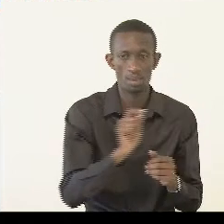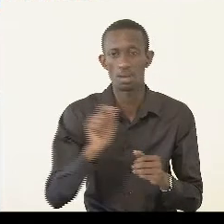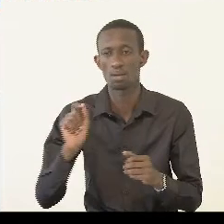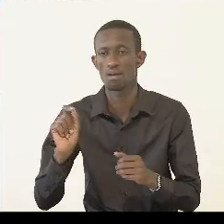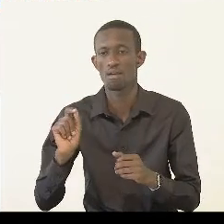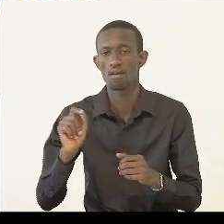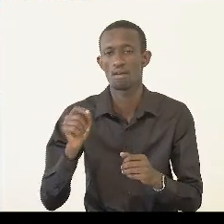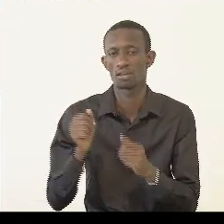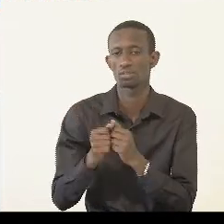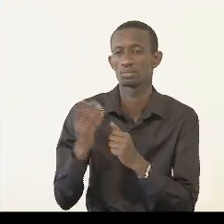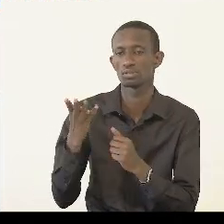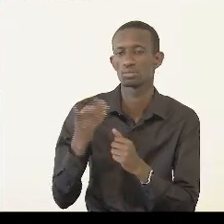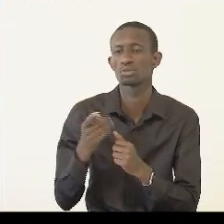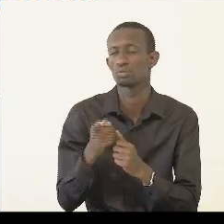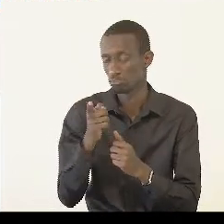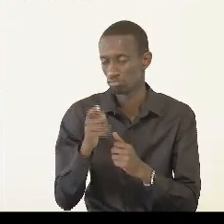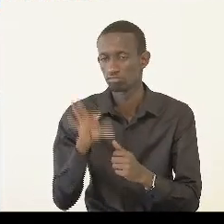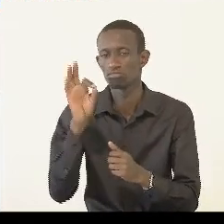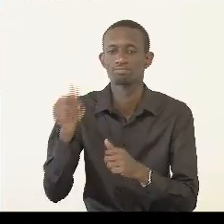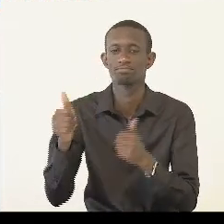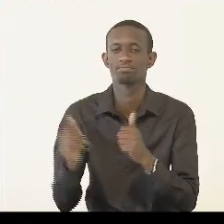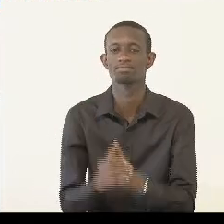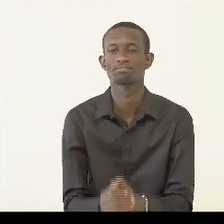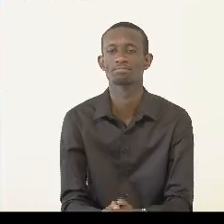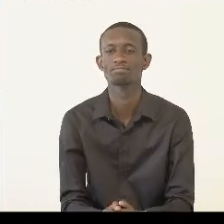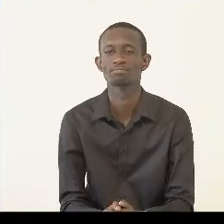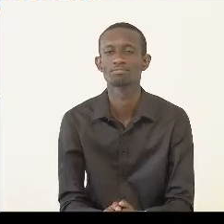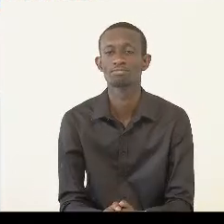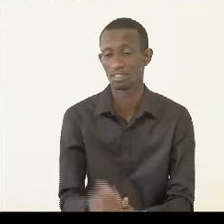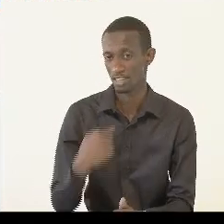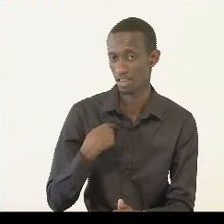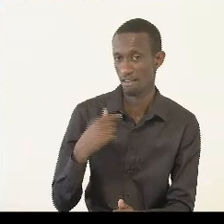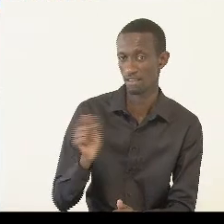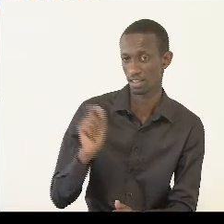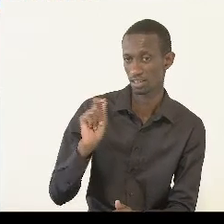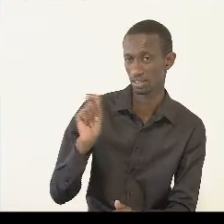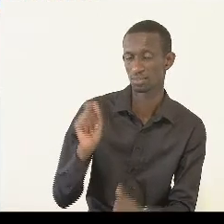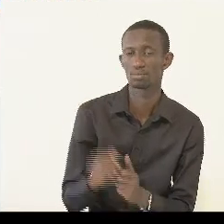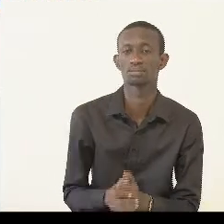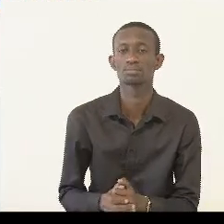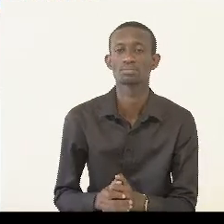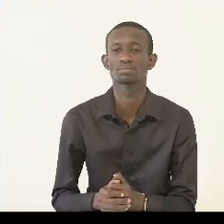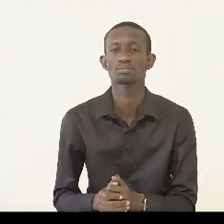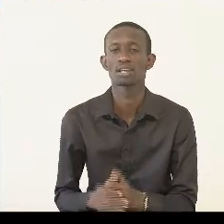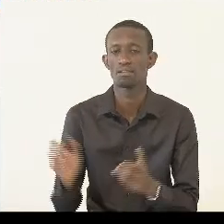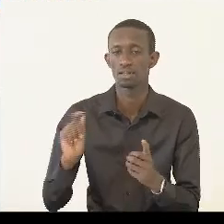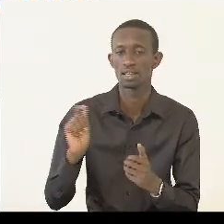make the others. So if I pick a pen and write my A